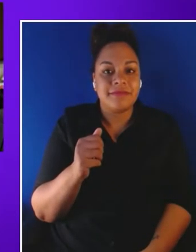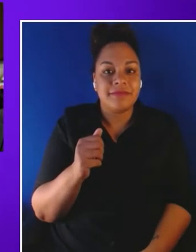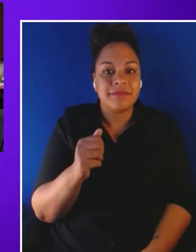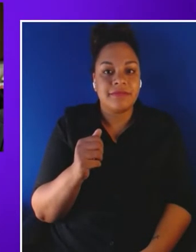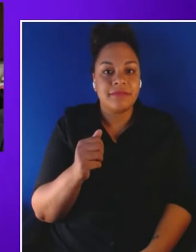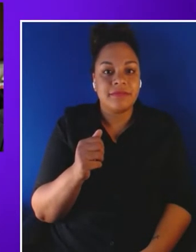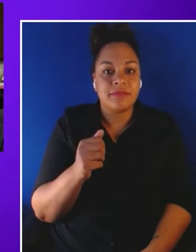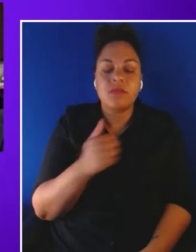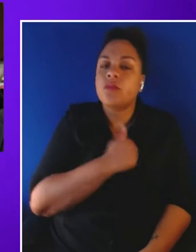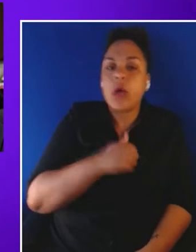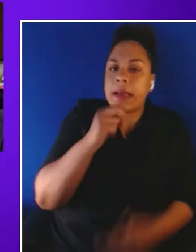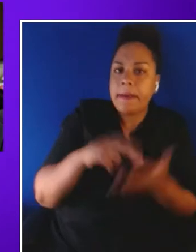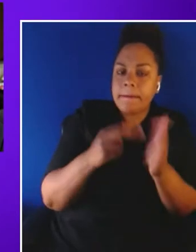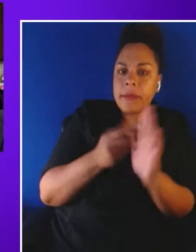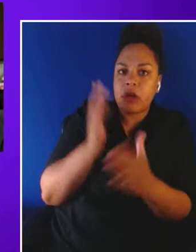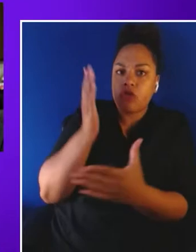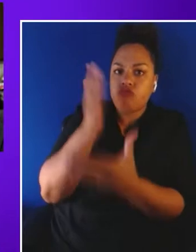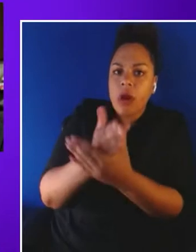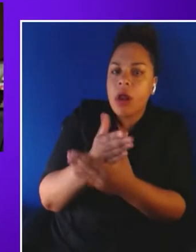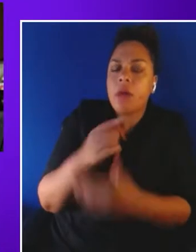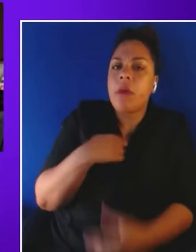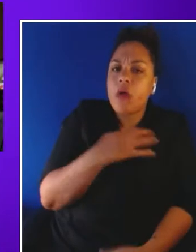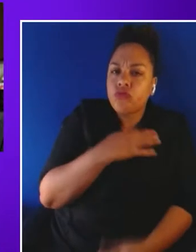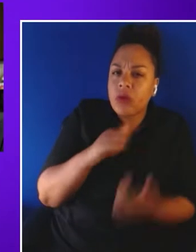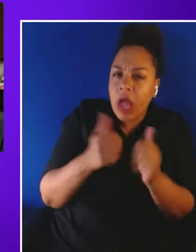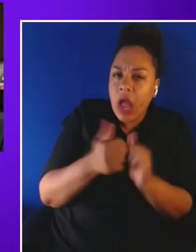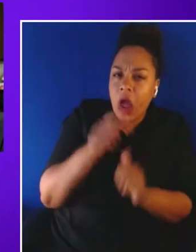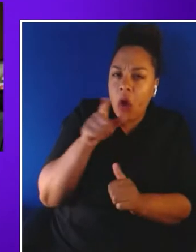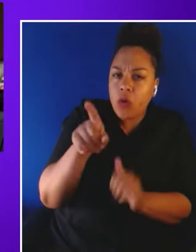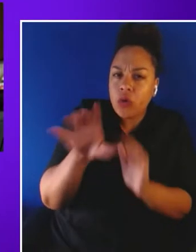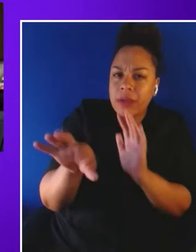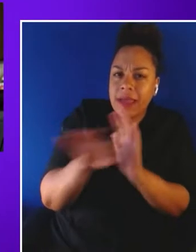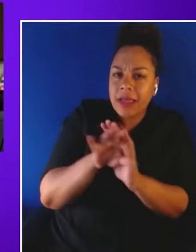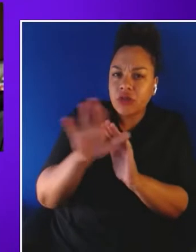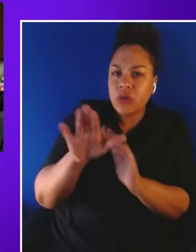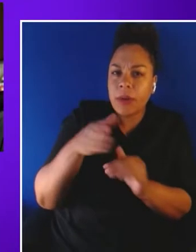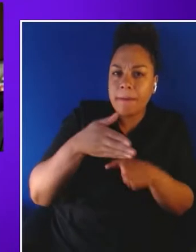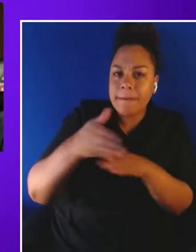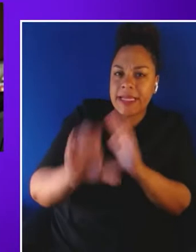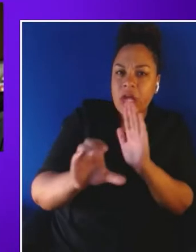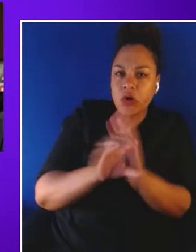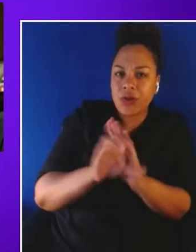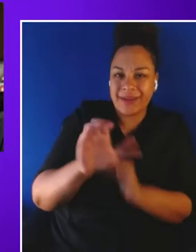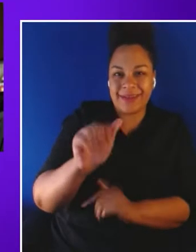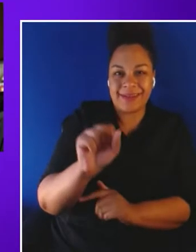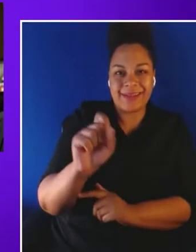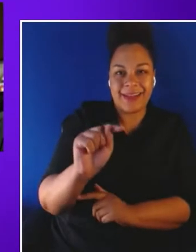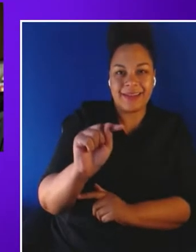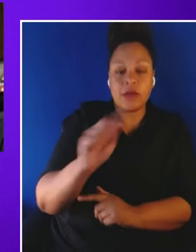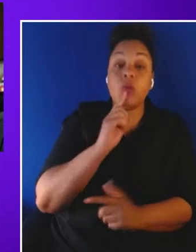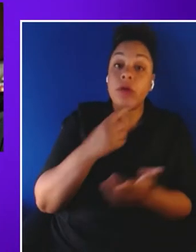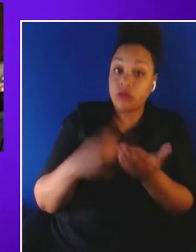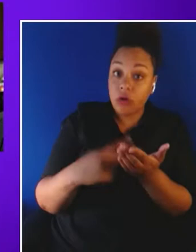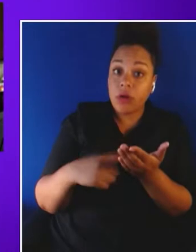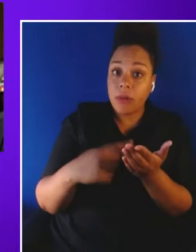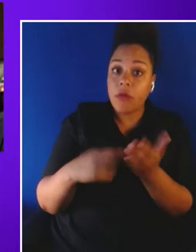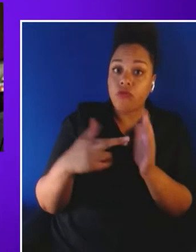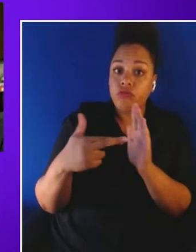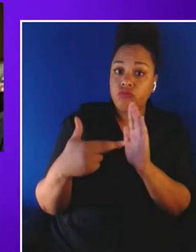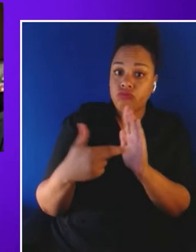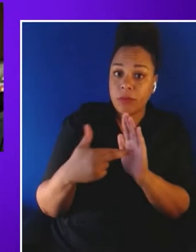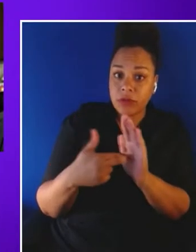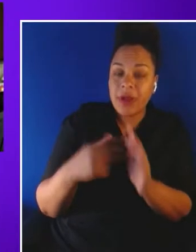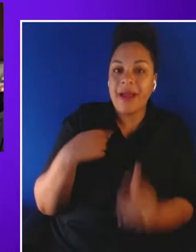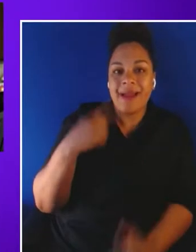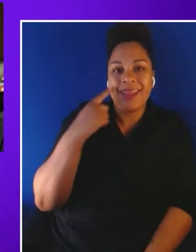I didn't mean to cut you off, but I was curious to know how you casted your main character, because we talk about representation and I think casting